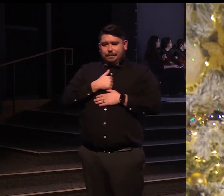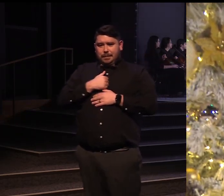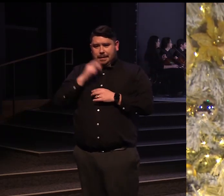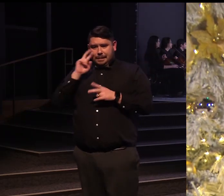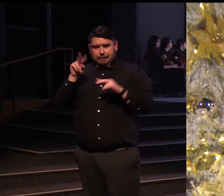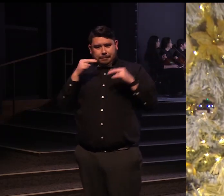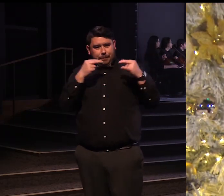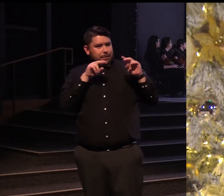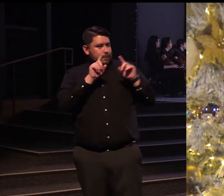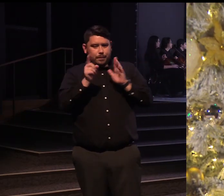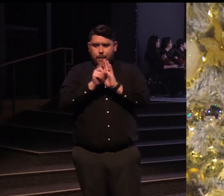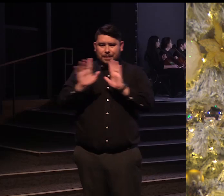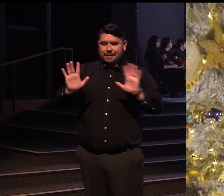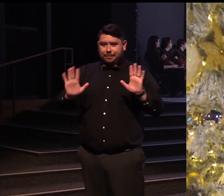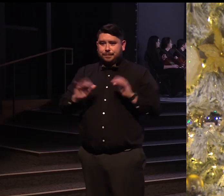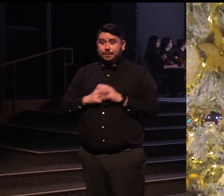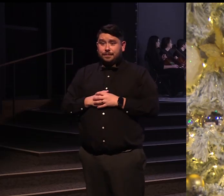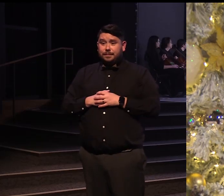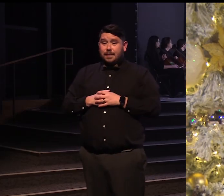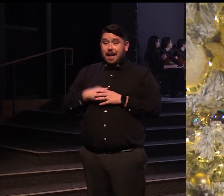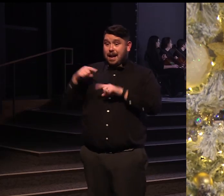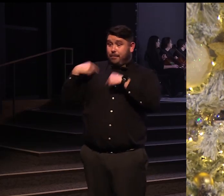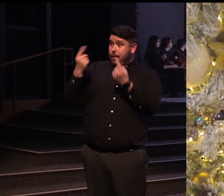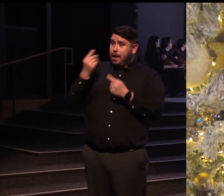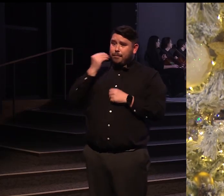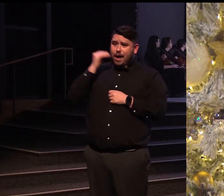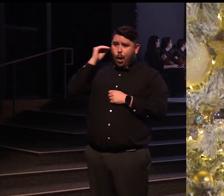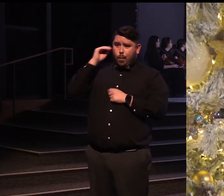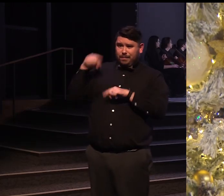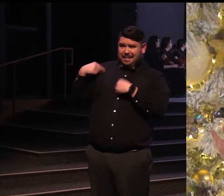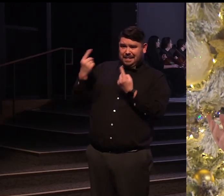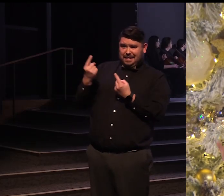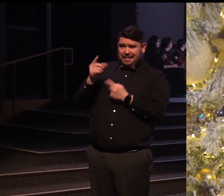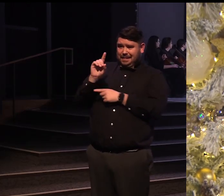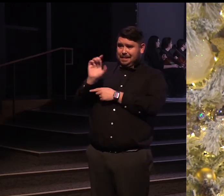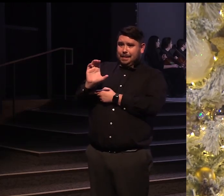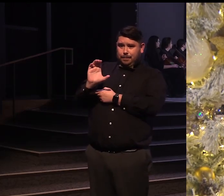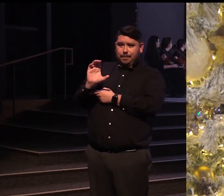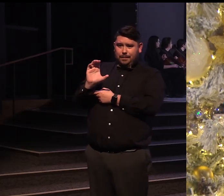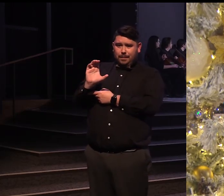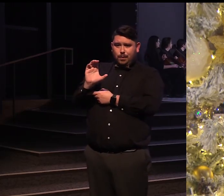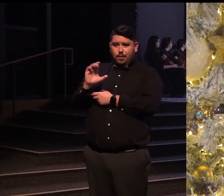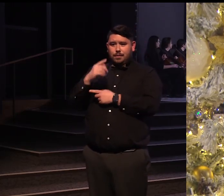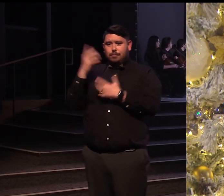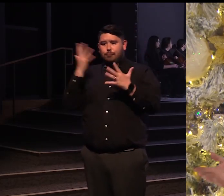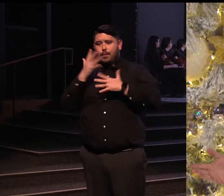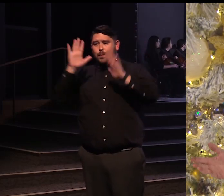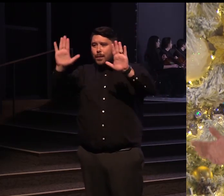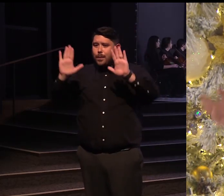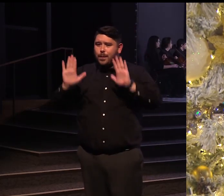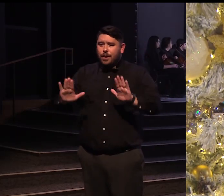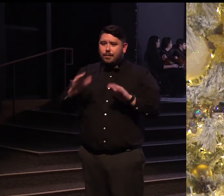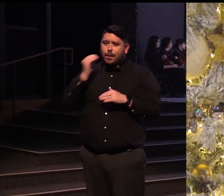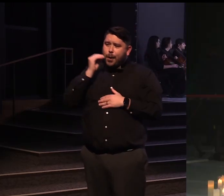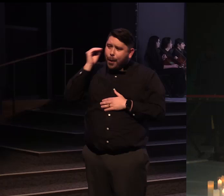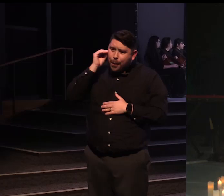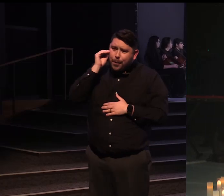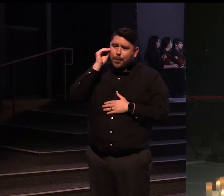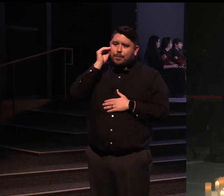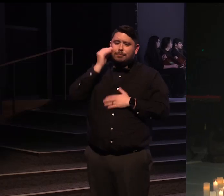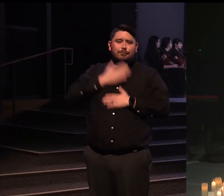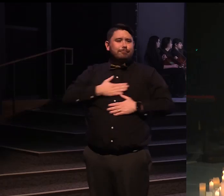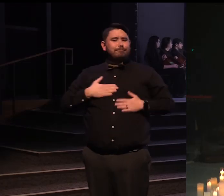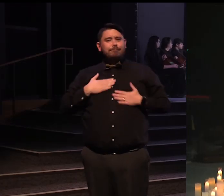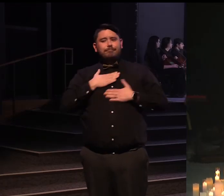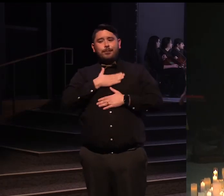I have been home for most of this December, and it's been amazing, and I've been enjoying it because I've been on